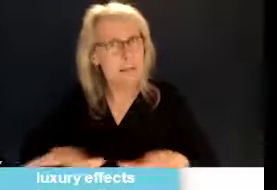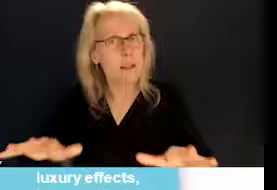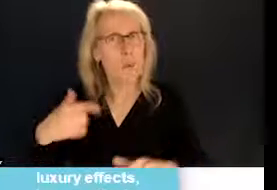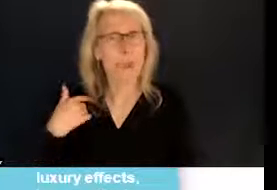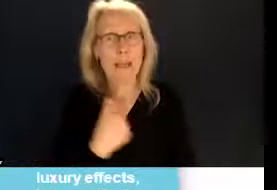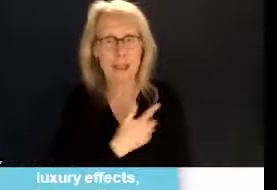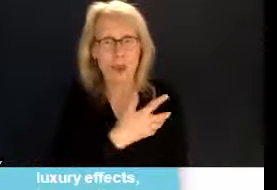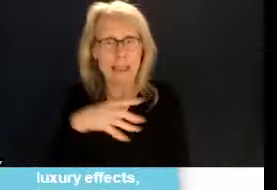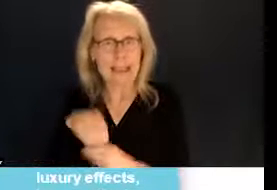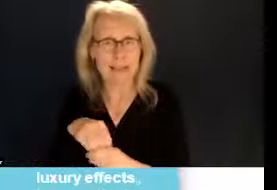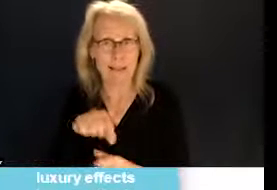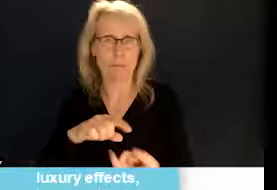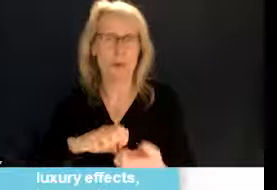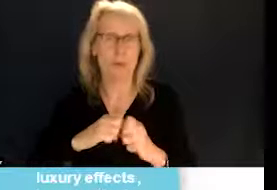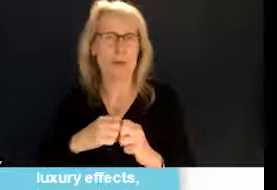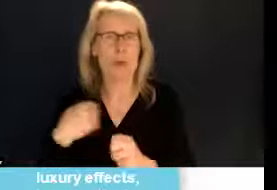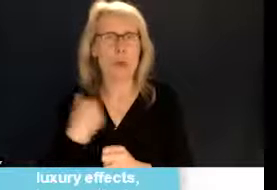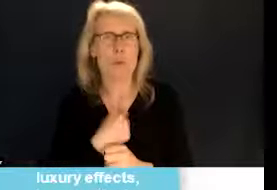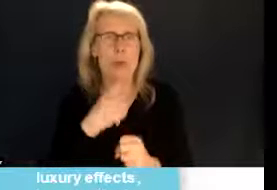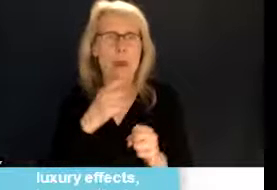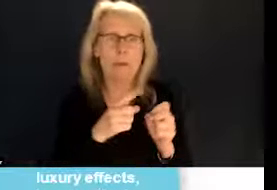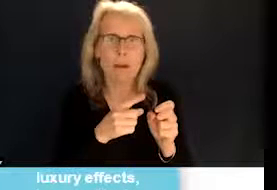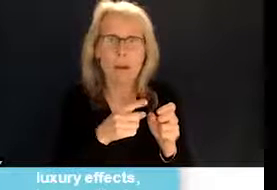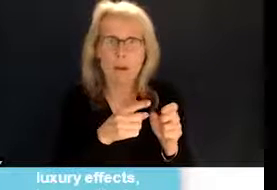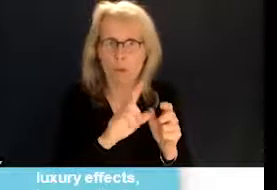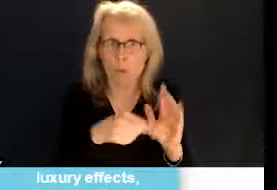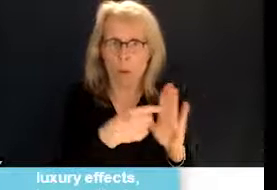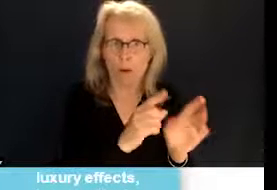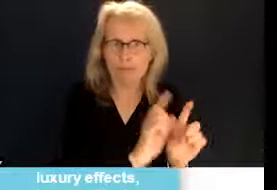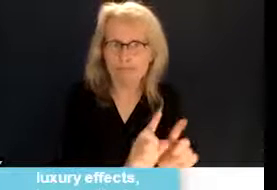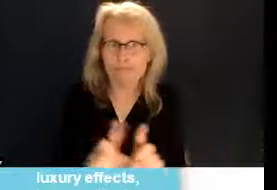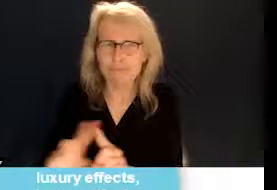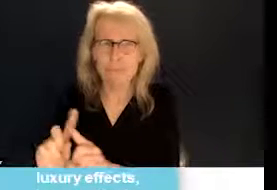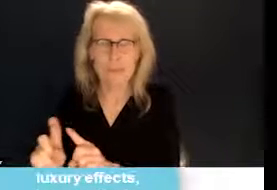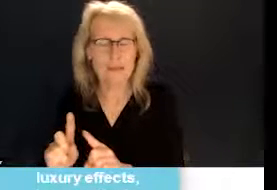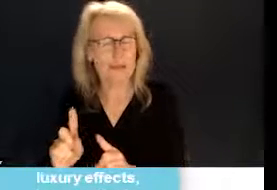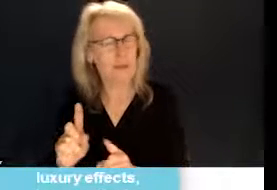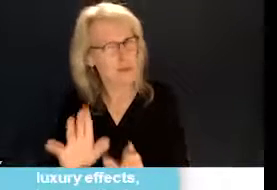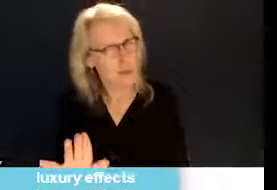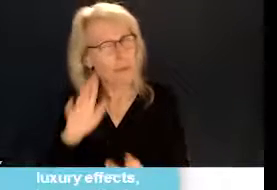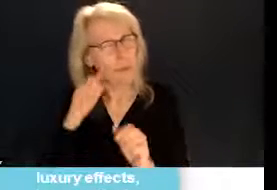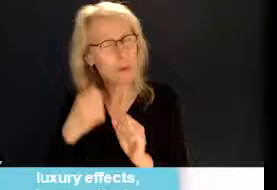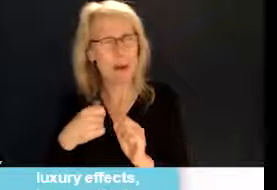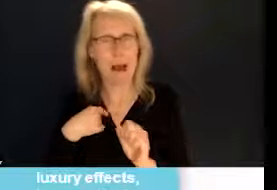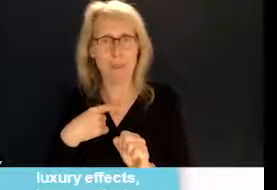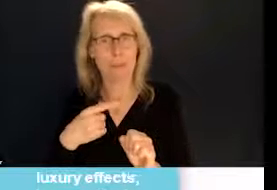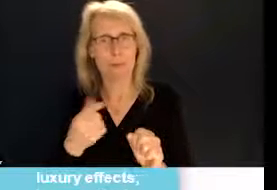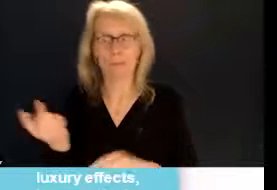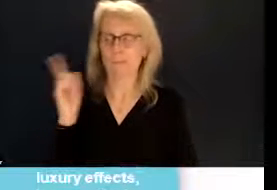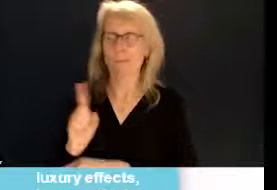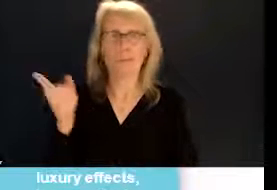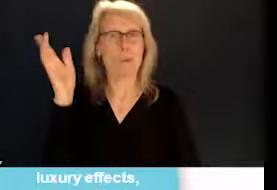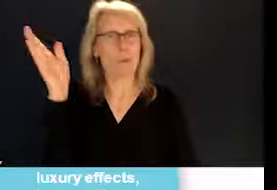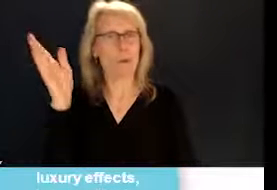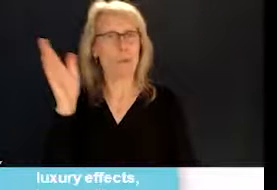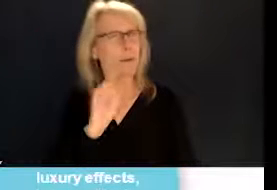narrative and each one of us just being a component, right? So yeah, today I'm the one up here giving the talk. But